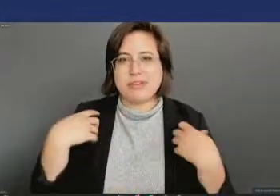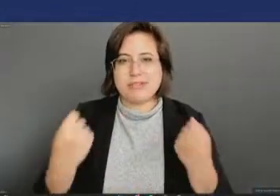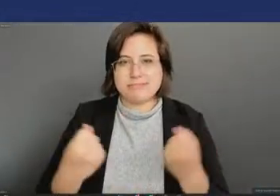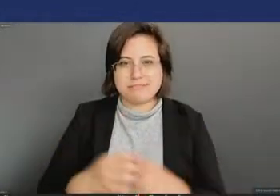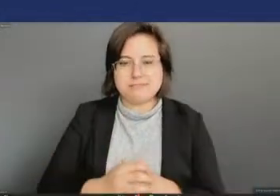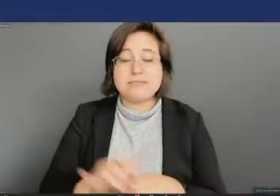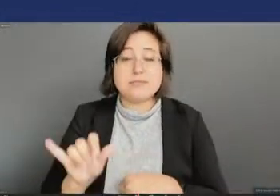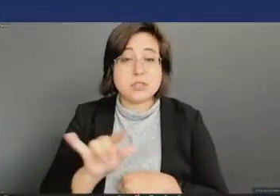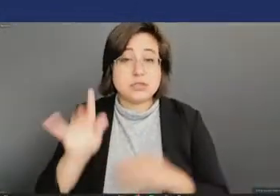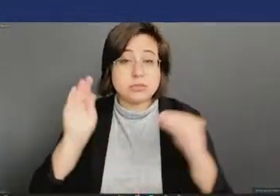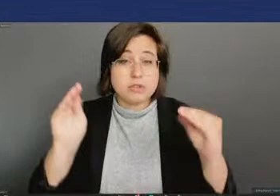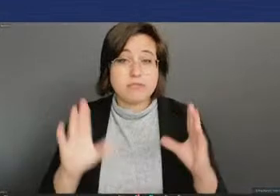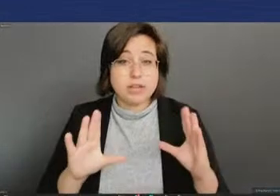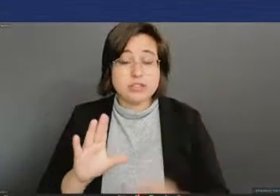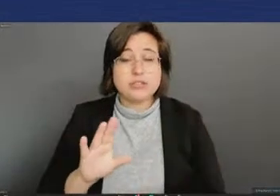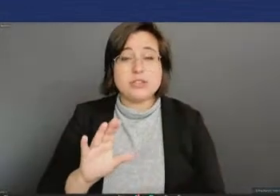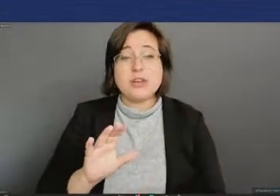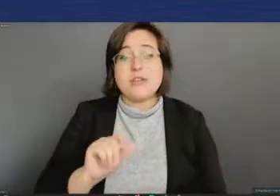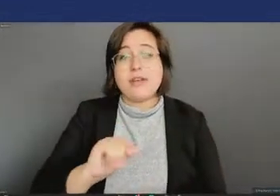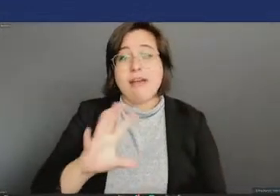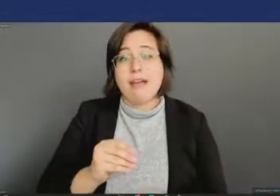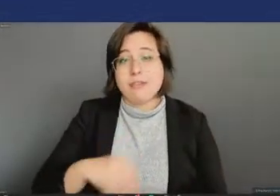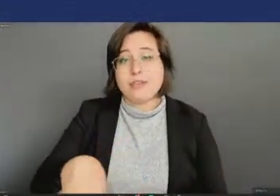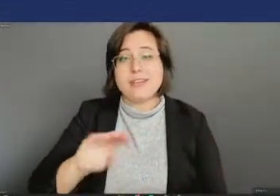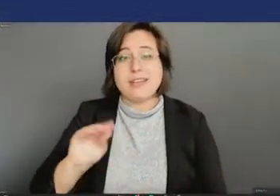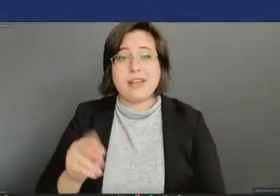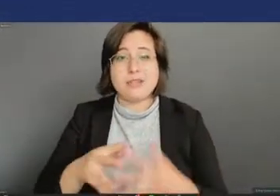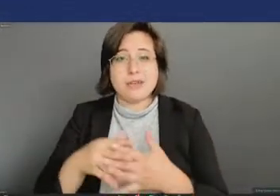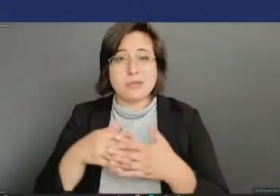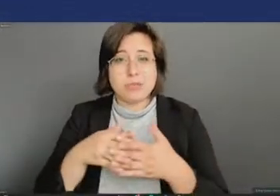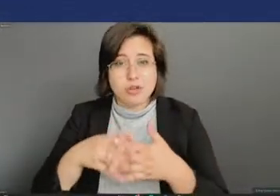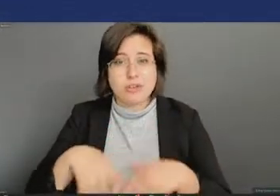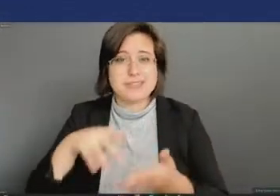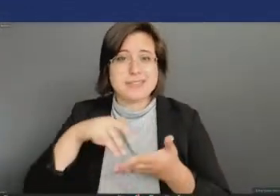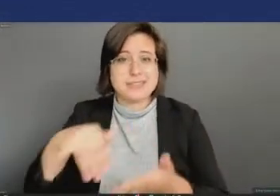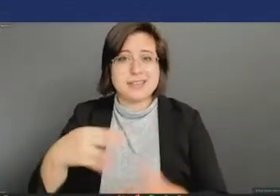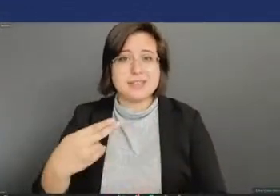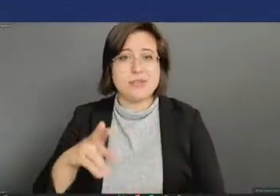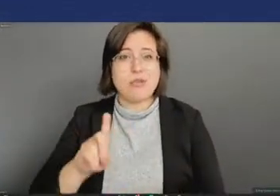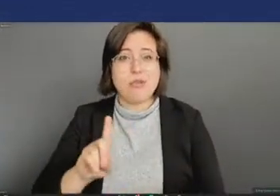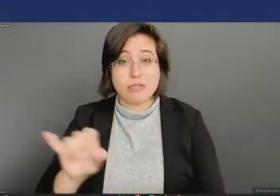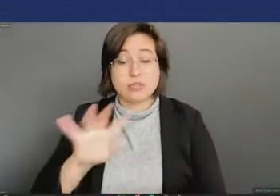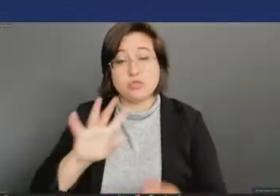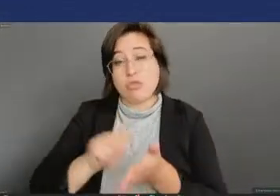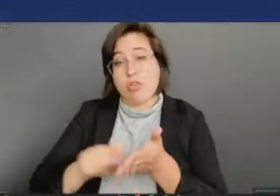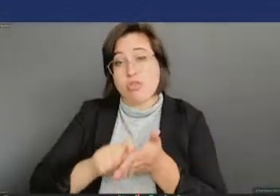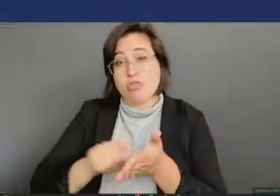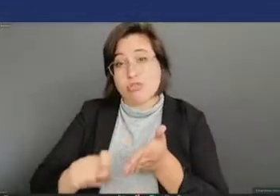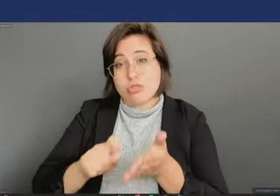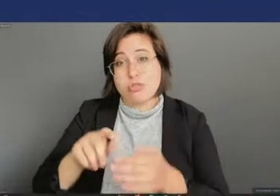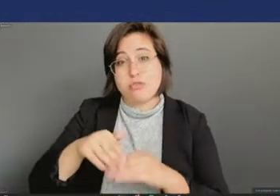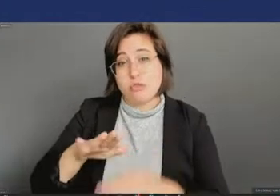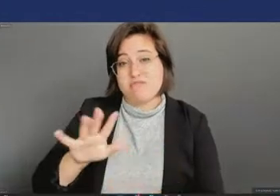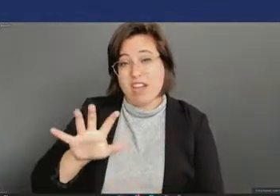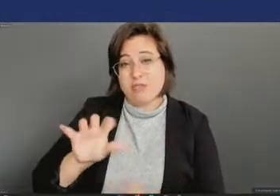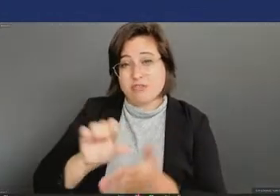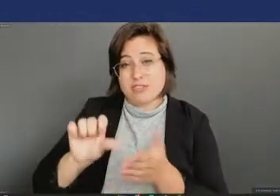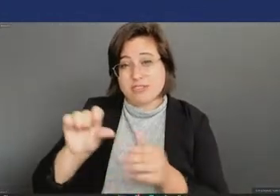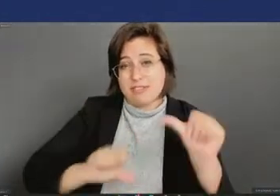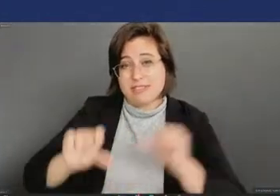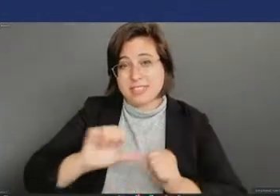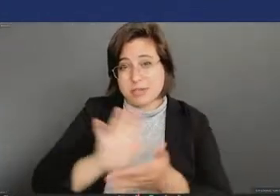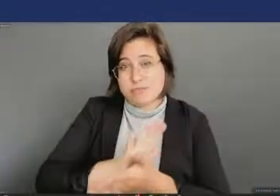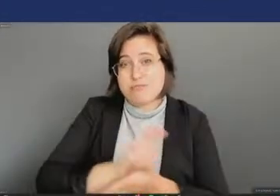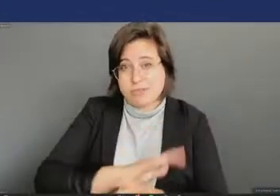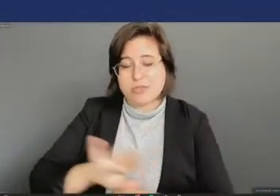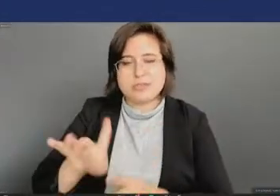a professor of African and African American Studies at Harvard, the author of over 500 scientific papers. His research has